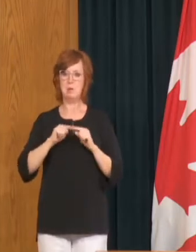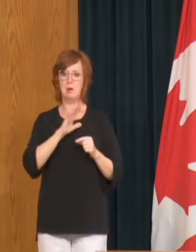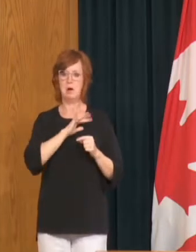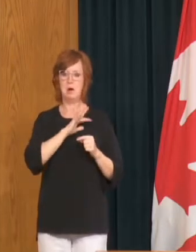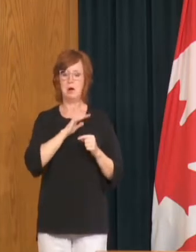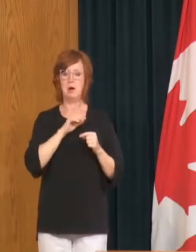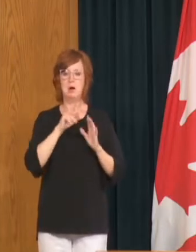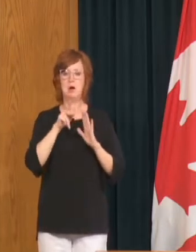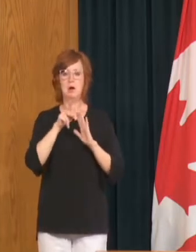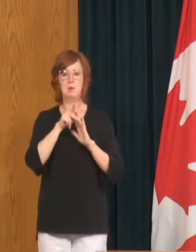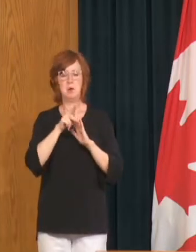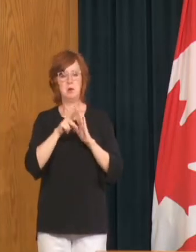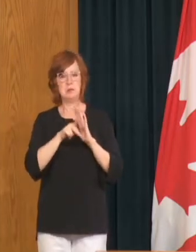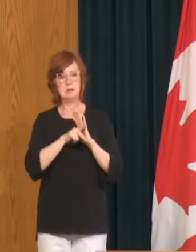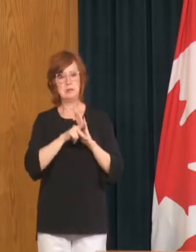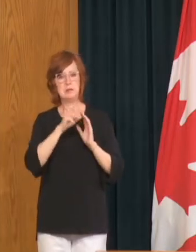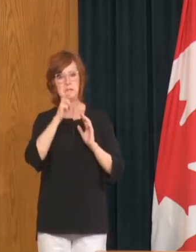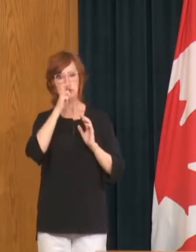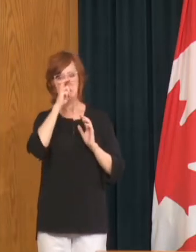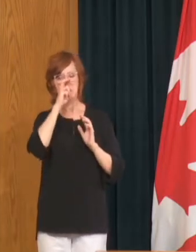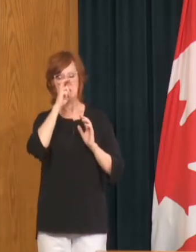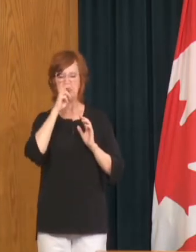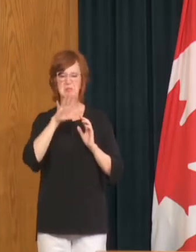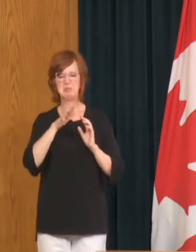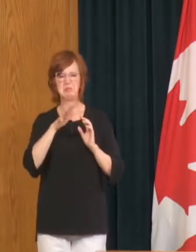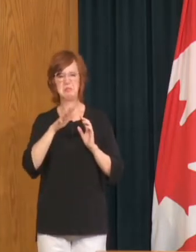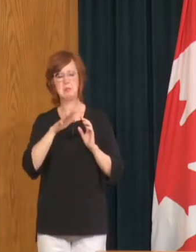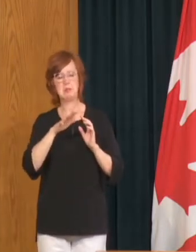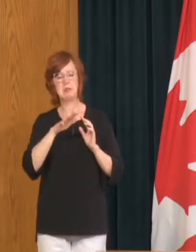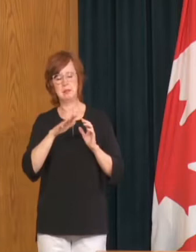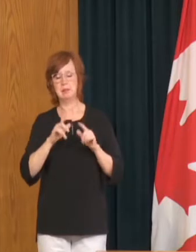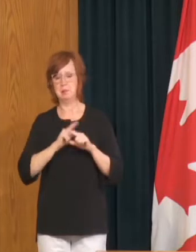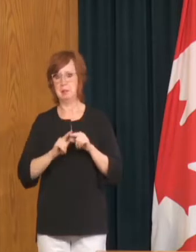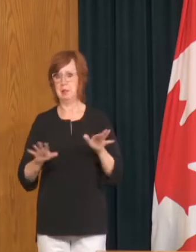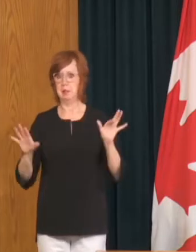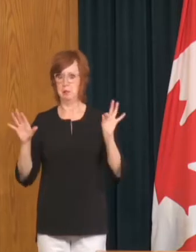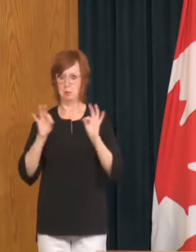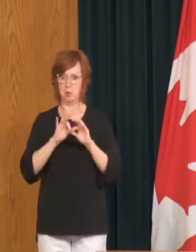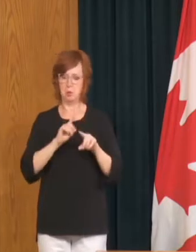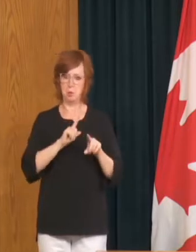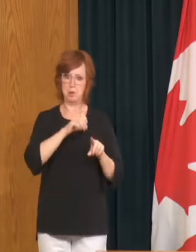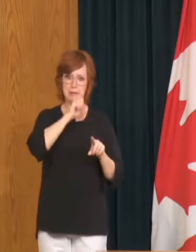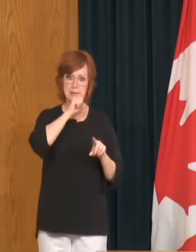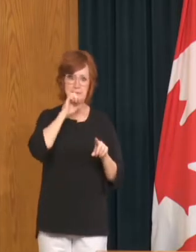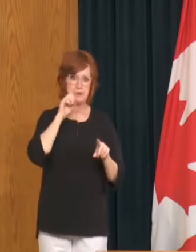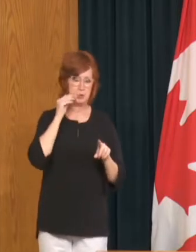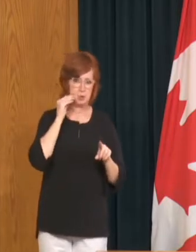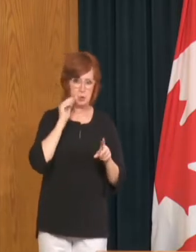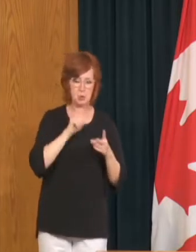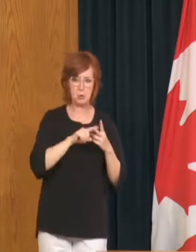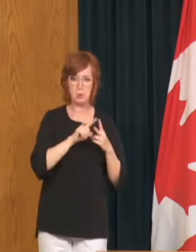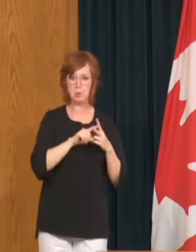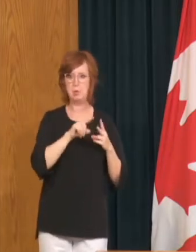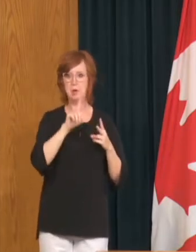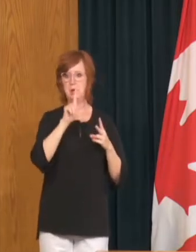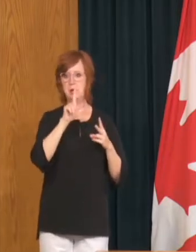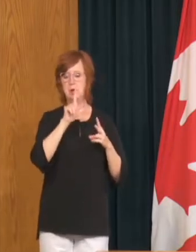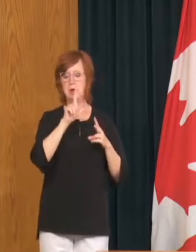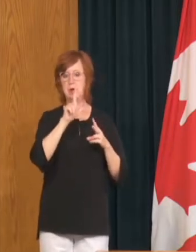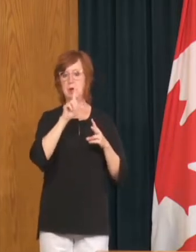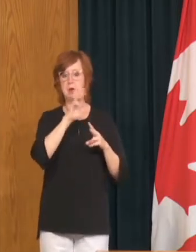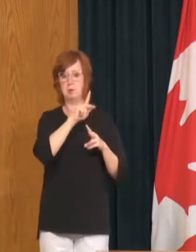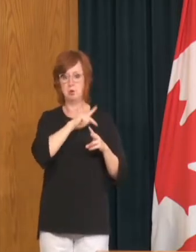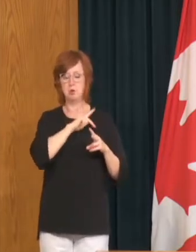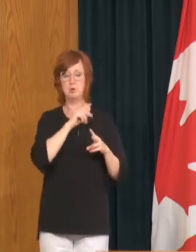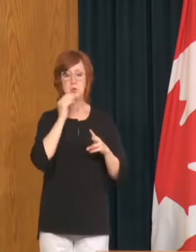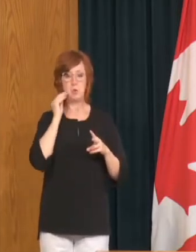need to be still very cautious, especially when we're visiting in long-term care facilities and personal care homes, because we know that even when COVID